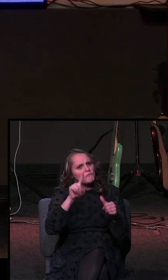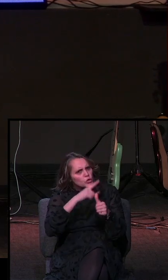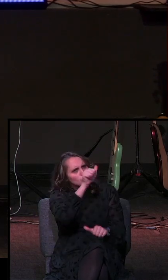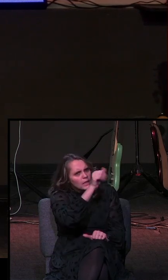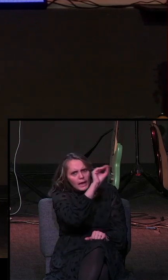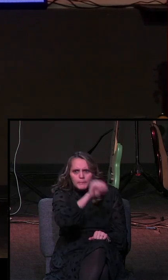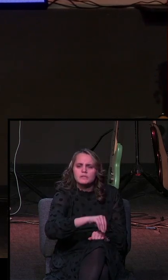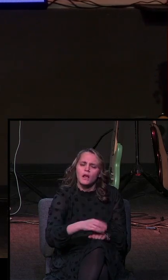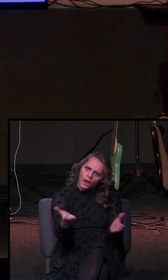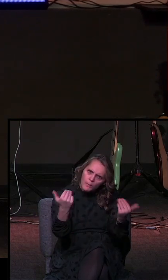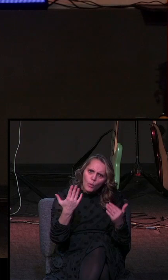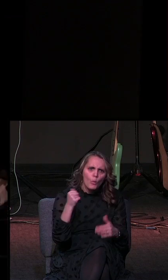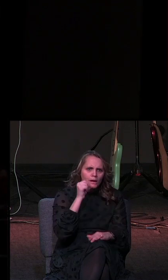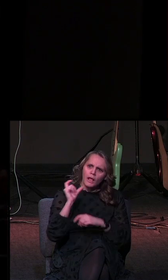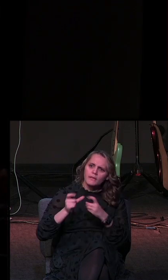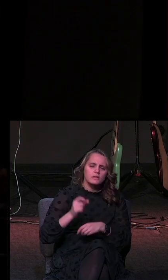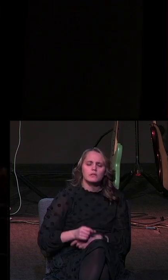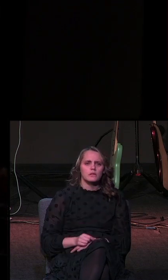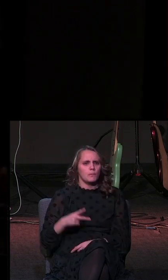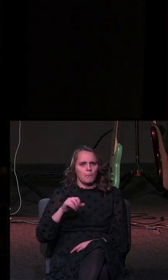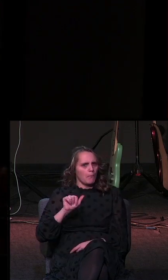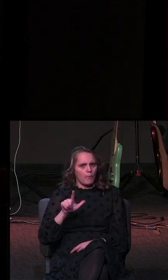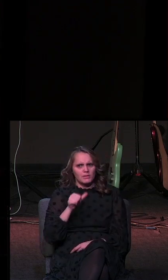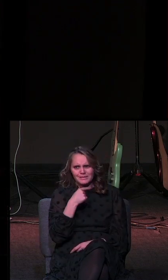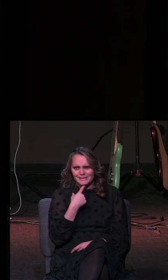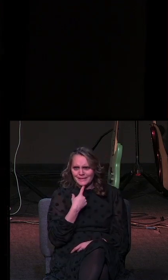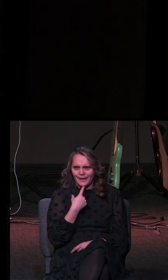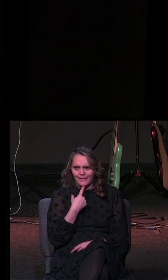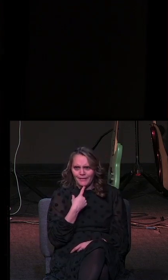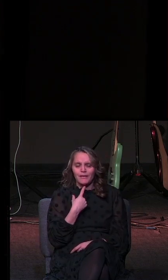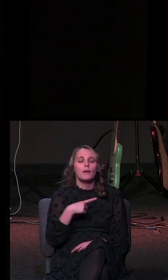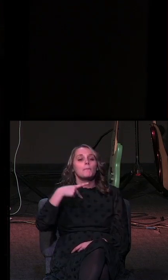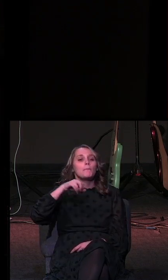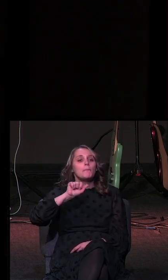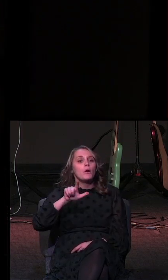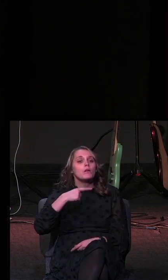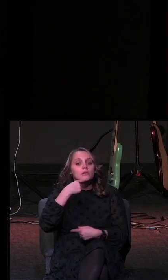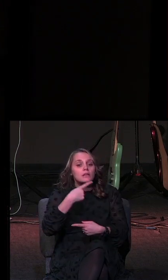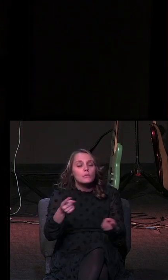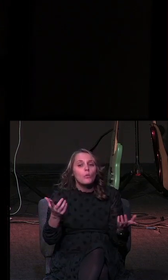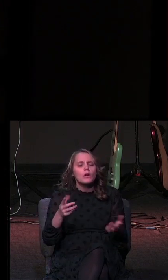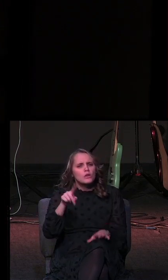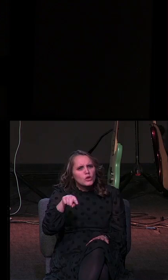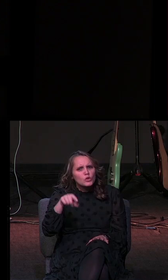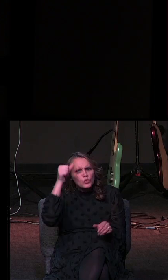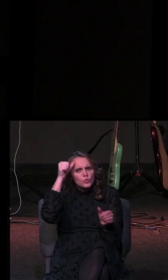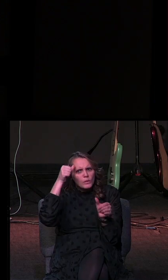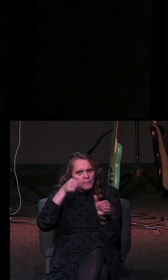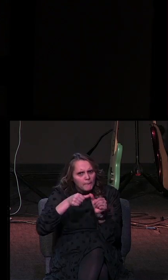that? Come on, why aren't you being generous? That's not what he says. What Paul says to the Corinthians is he says, don't you remember the